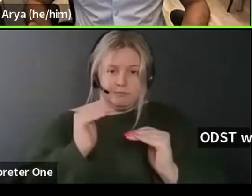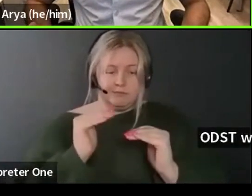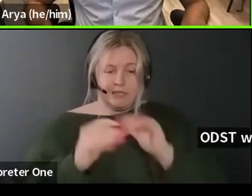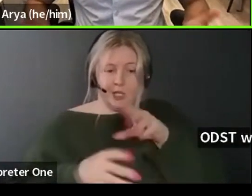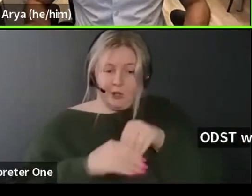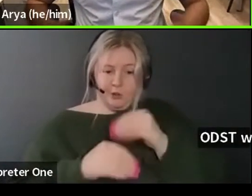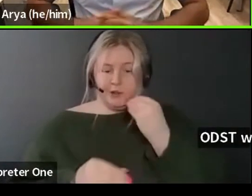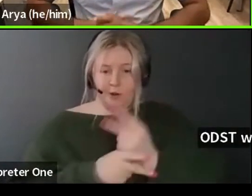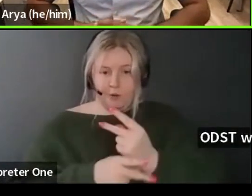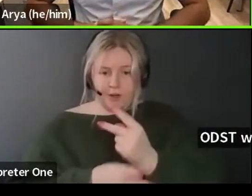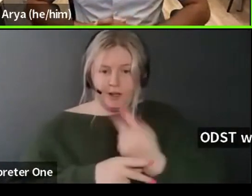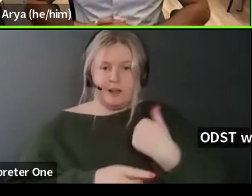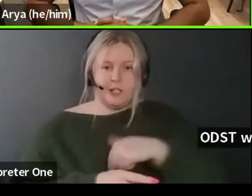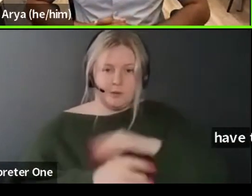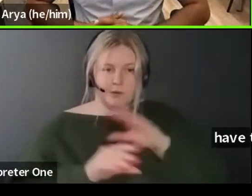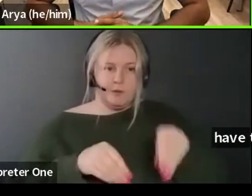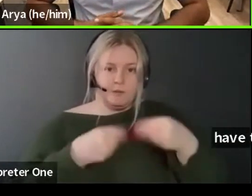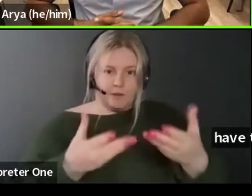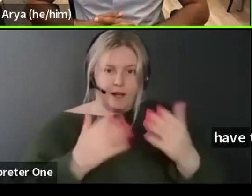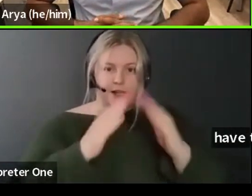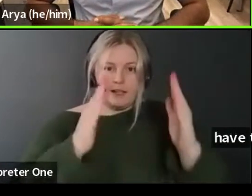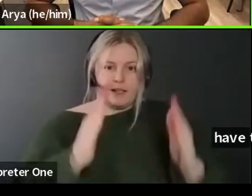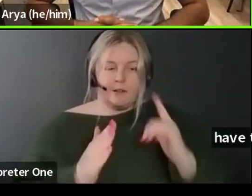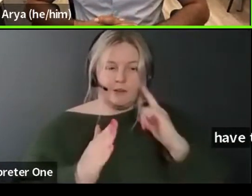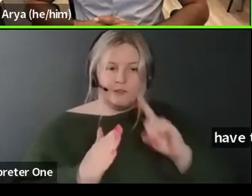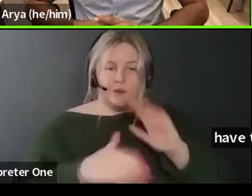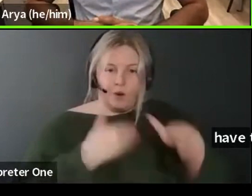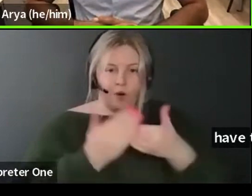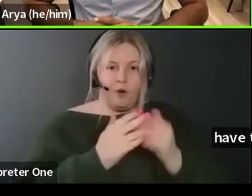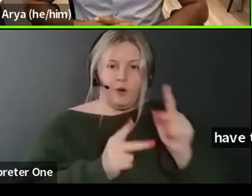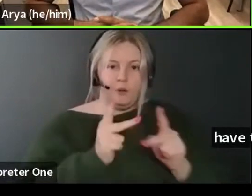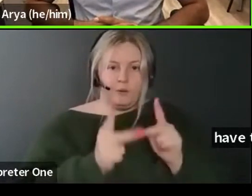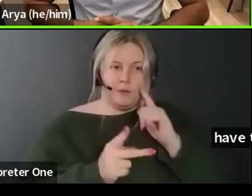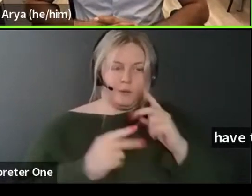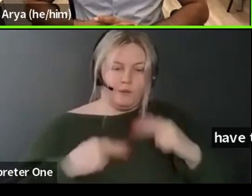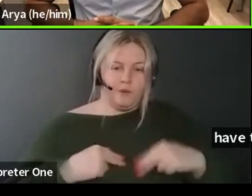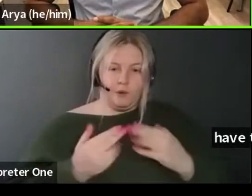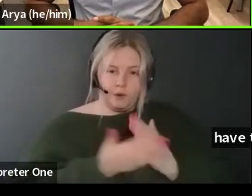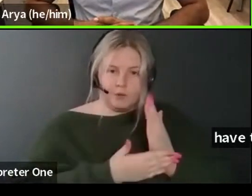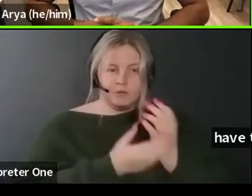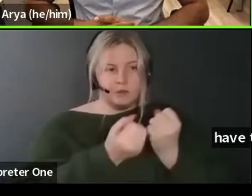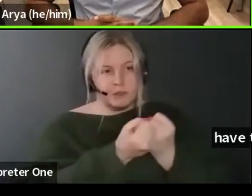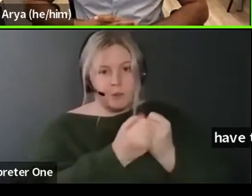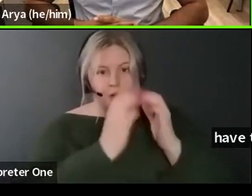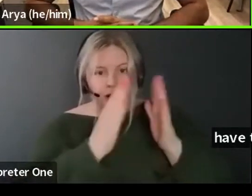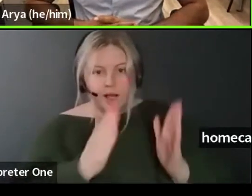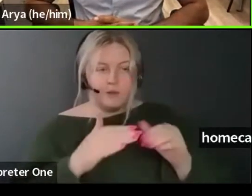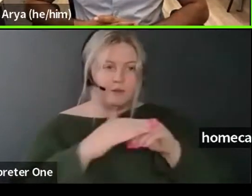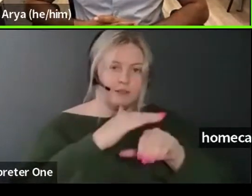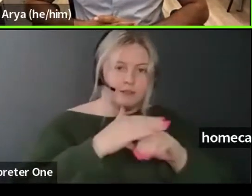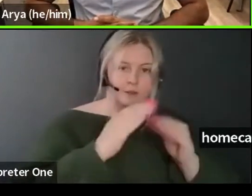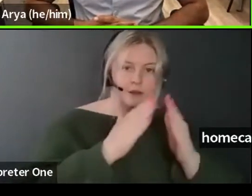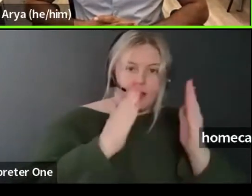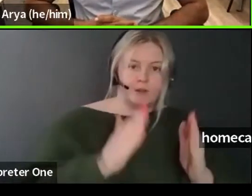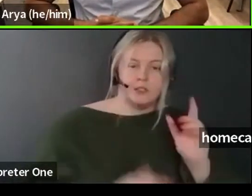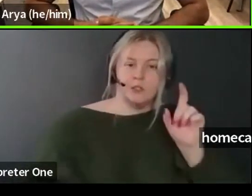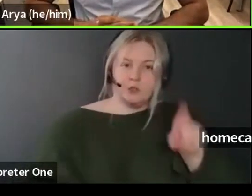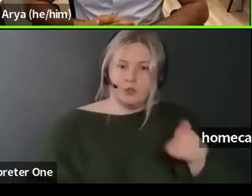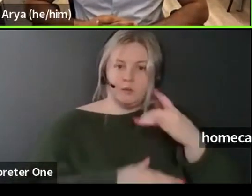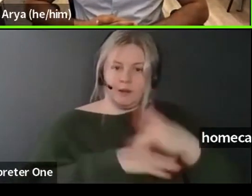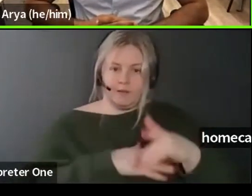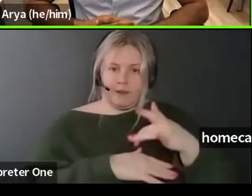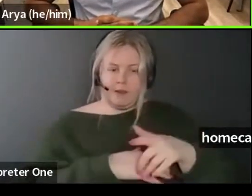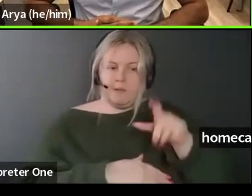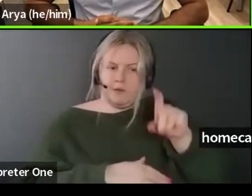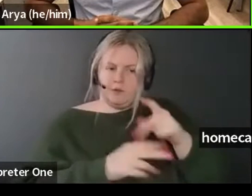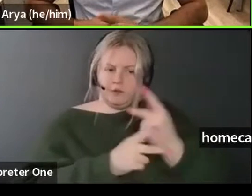about providing everyone housing as a human right. Supportive, supportive housing, accessible housing should be something that we should really